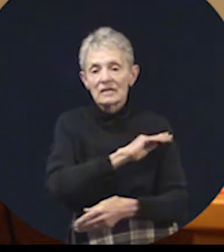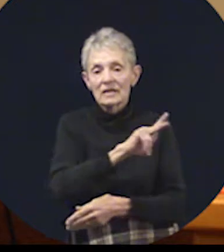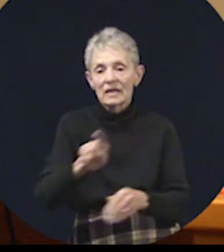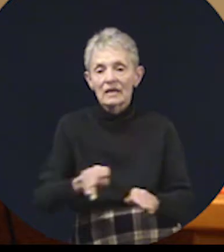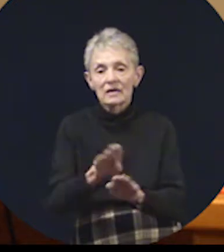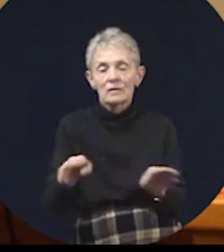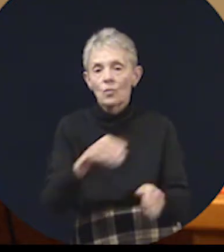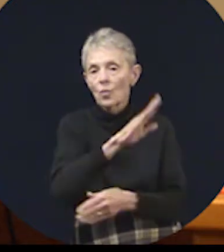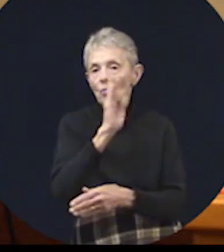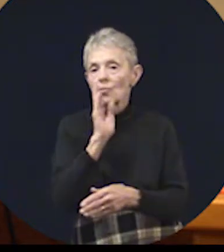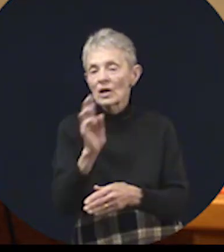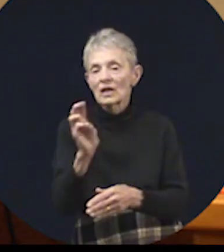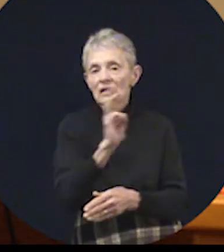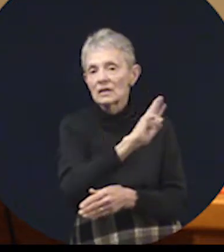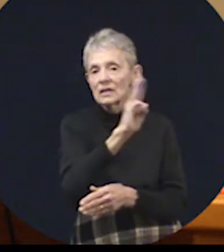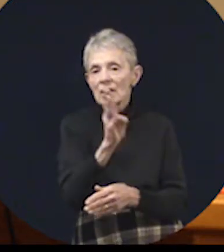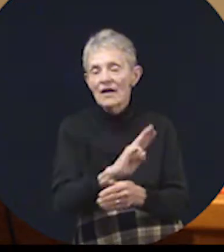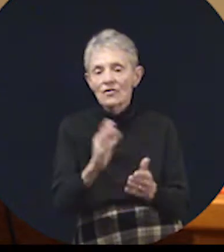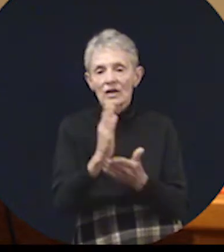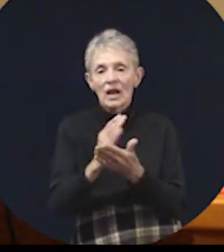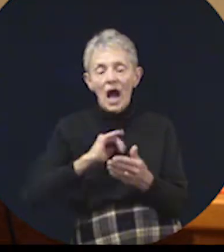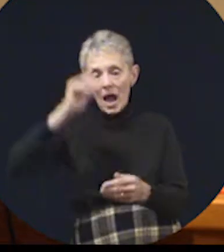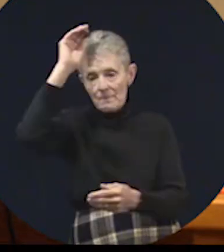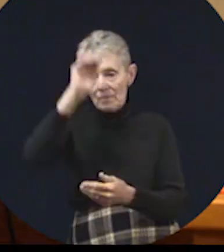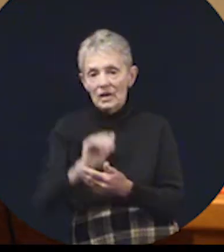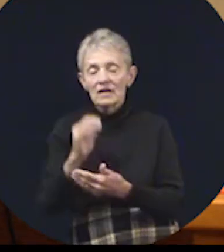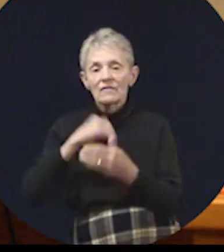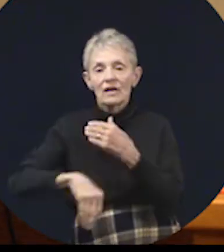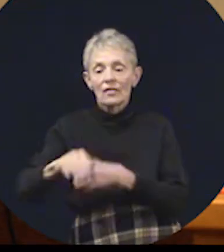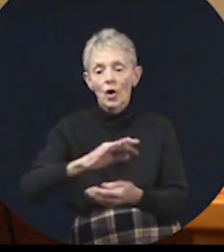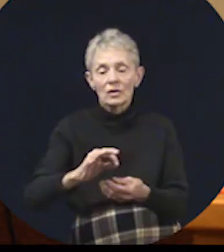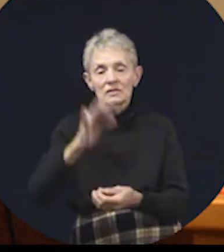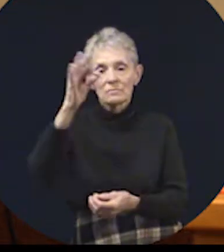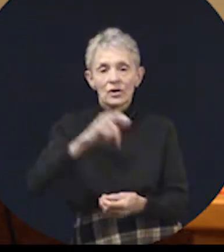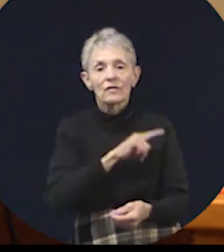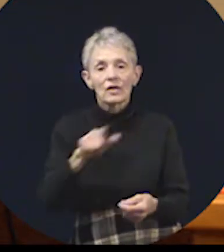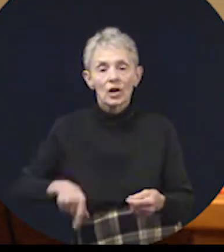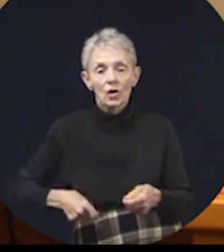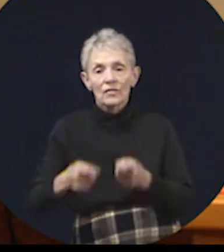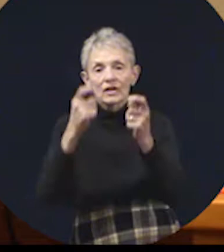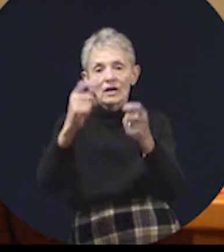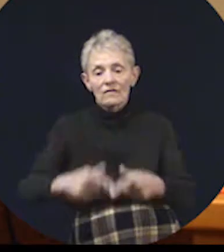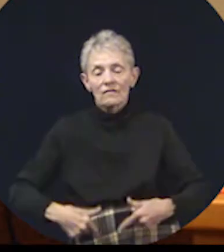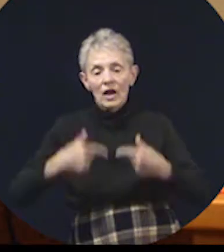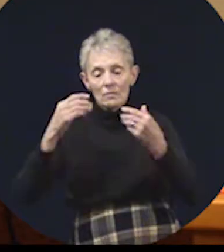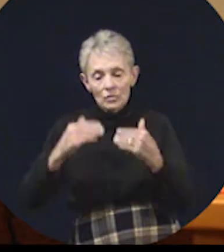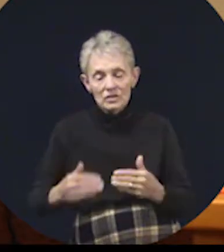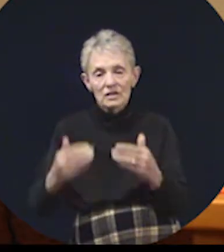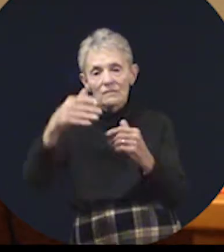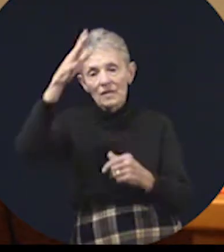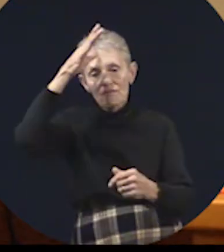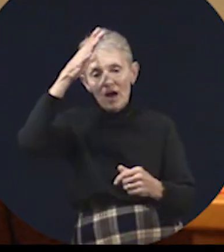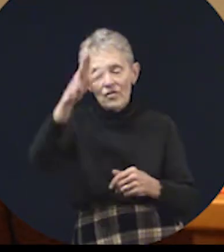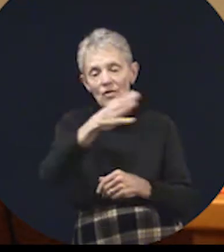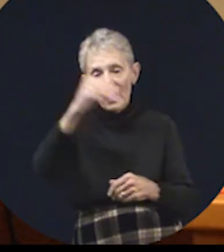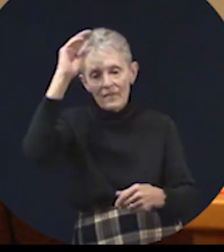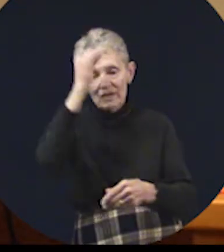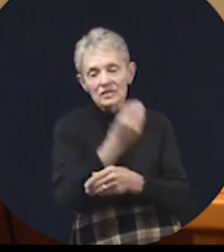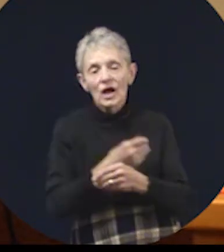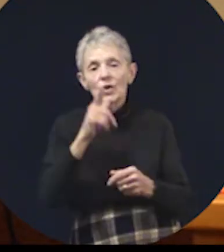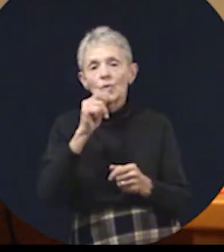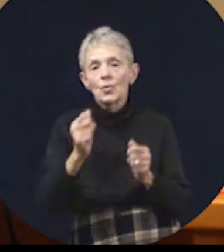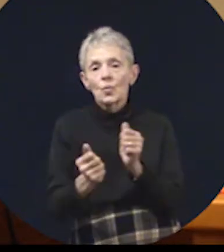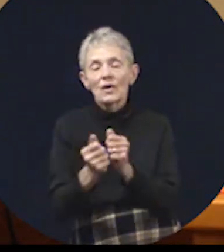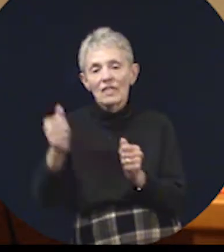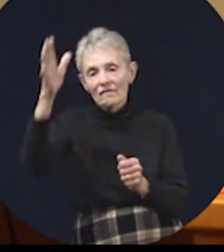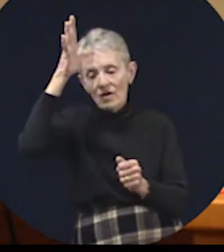end. I believe in the Holy Spirit, the Lord, the giver of life, who proceeds from the Father and the Son, who with